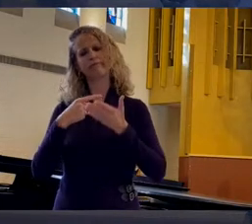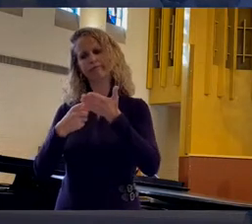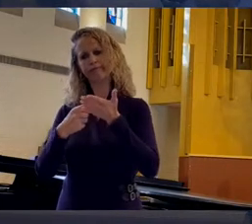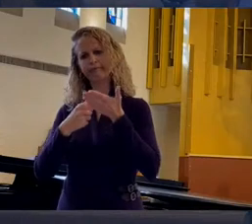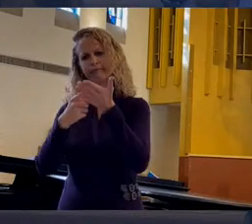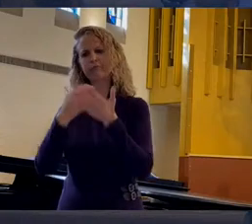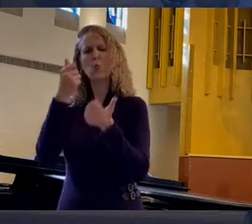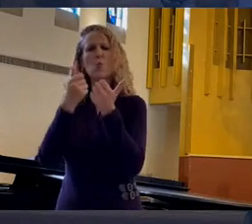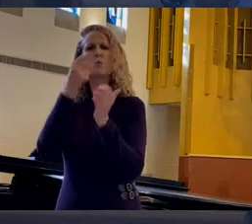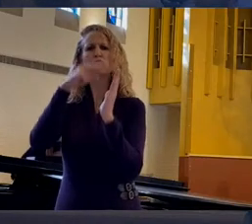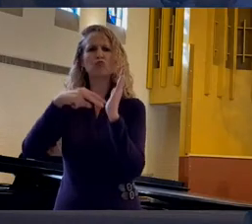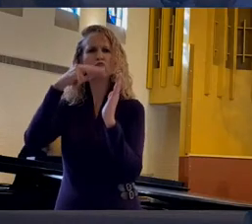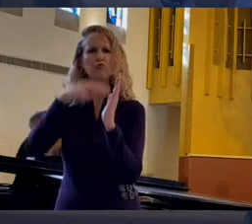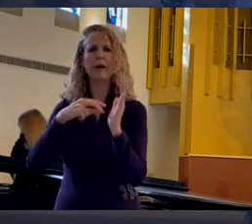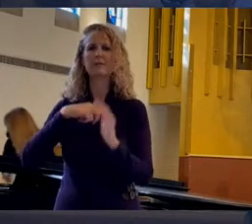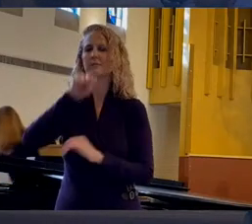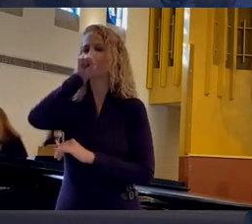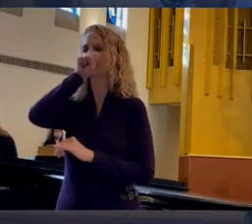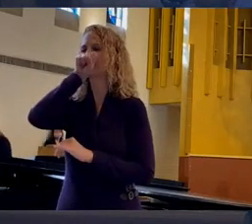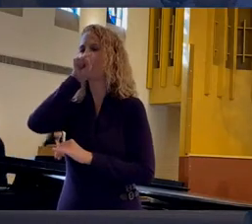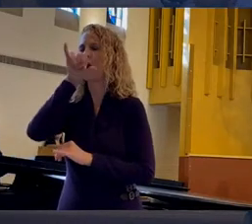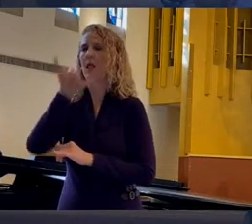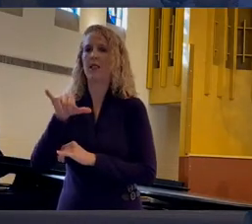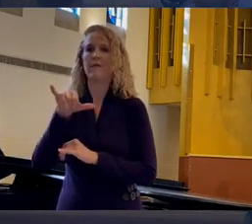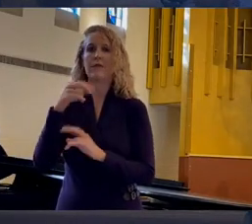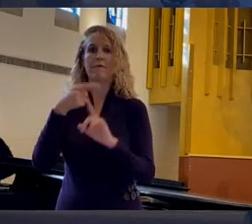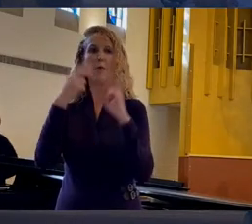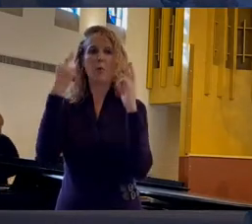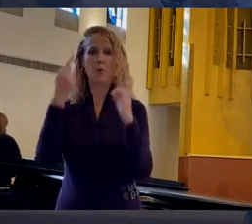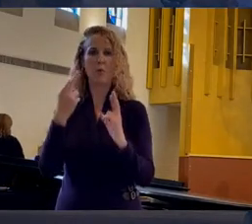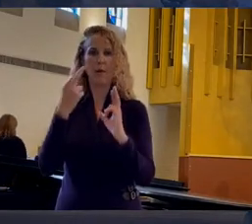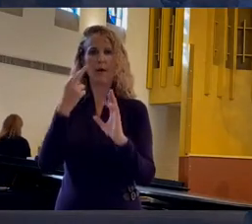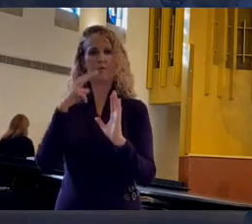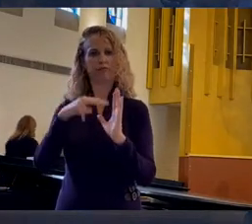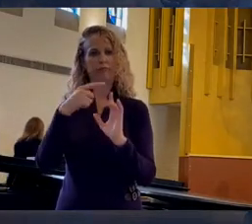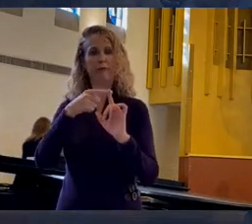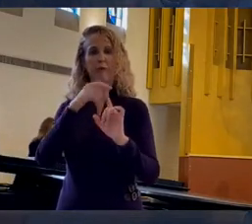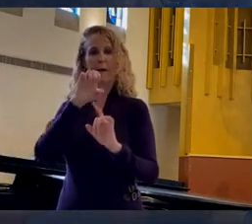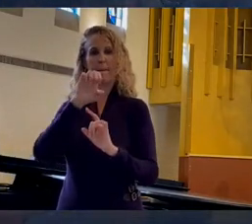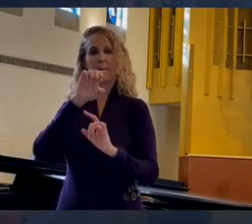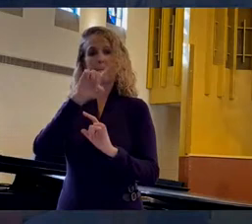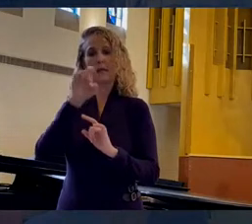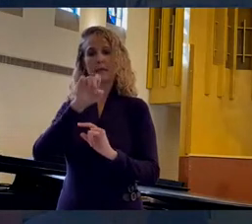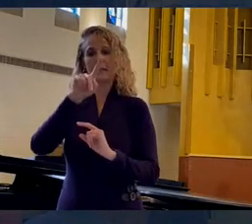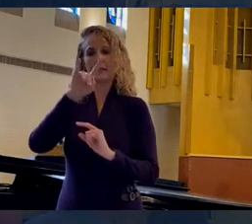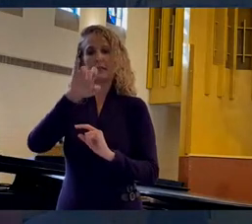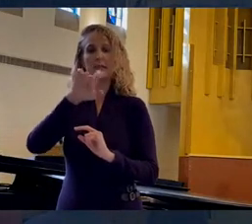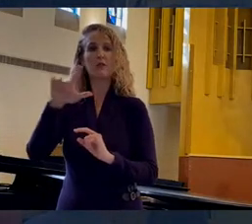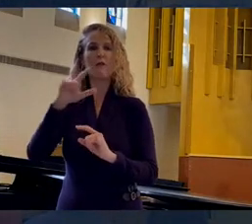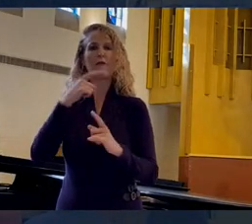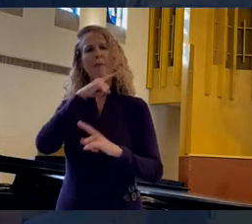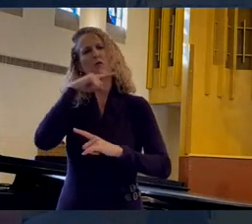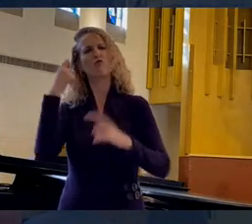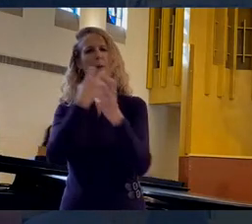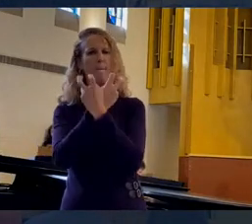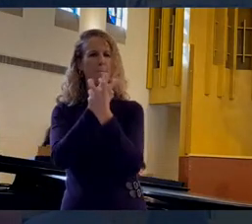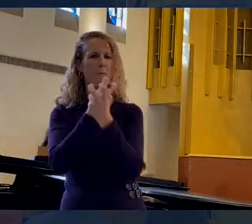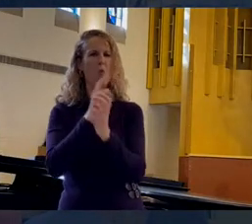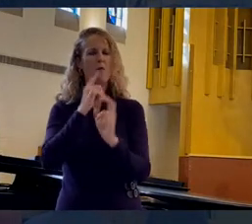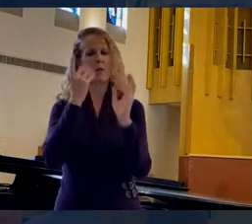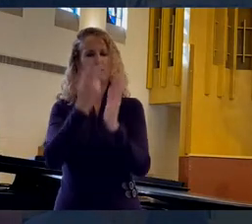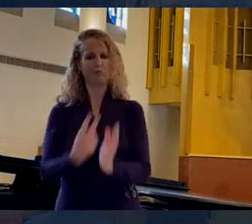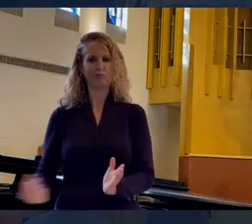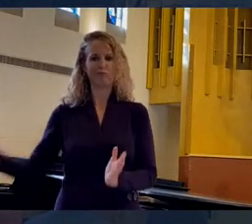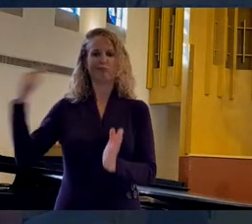about what readings would use, and I love that reading that Rabbi read so well from Ezekiel about the dry bones and they're sort of coming